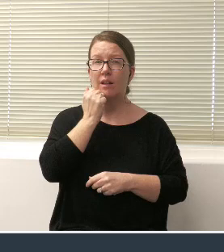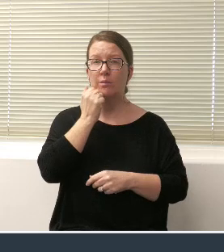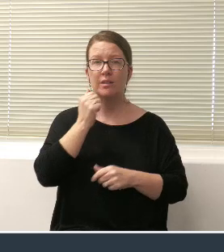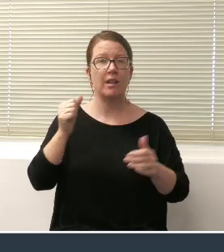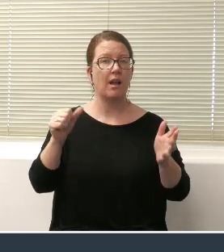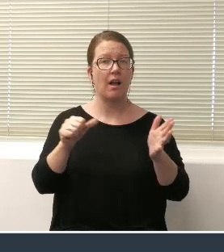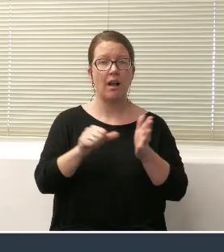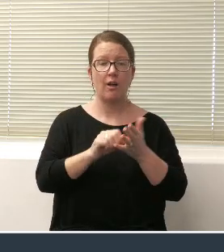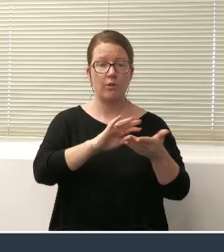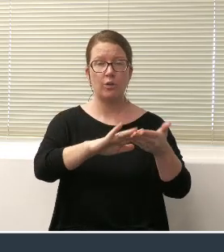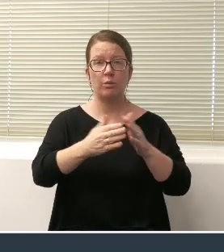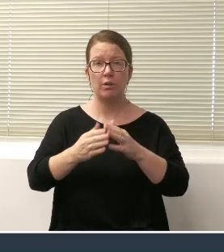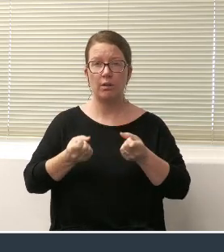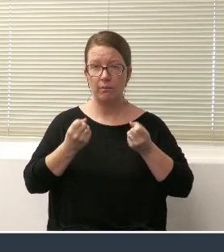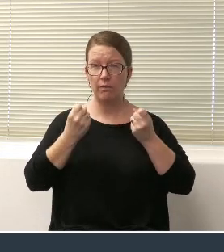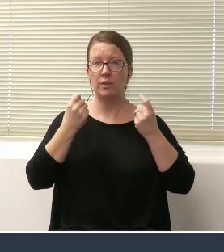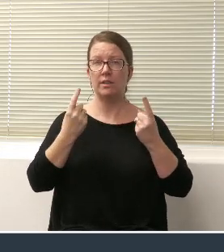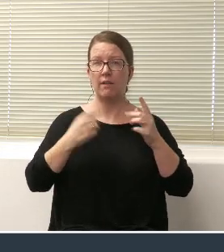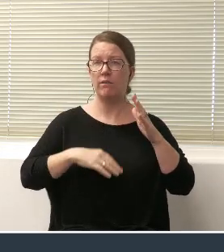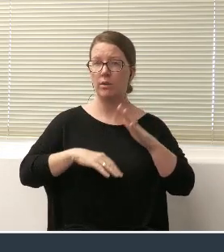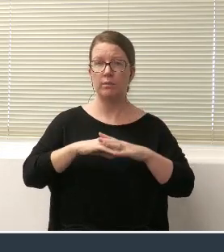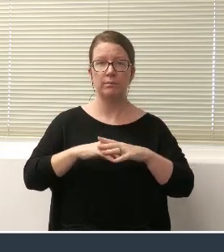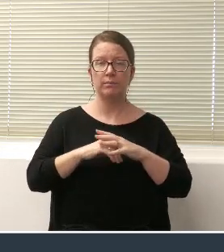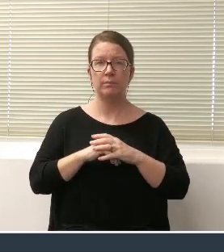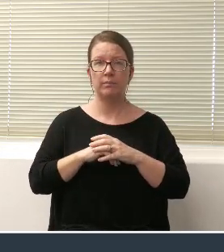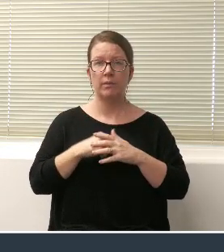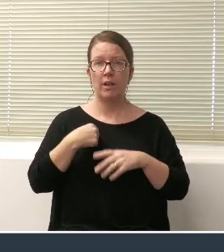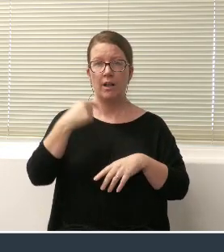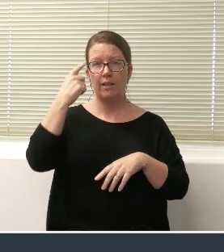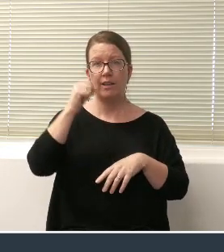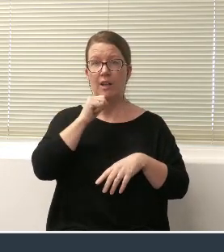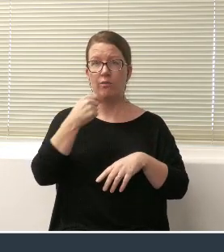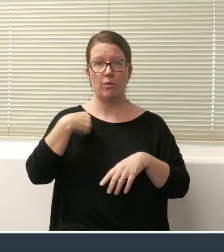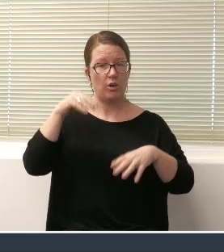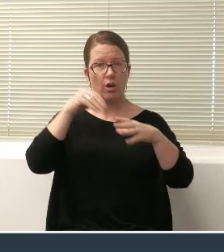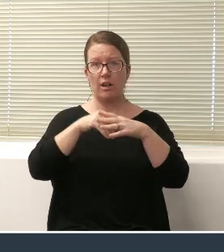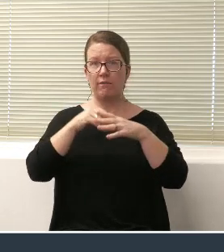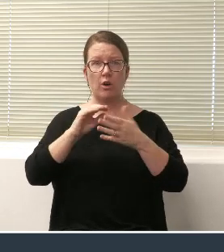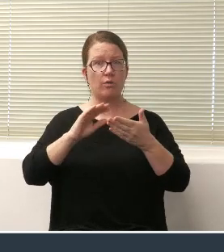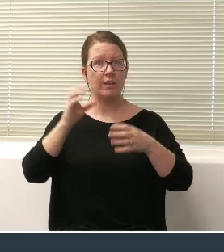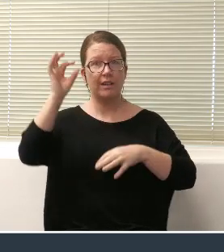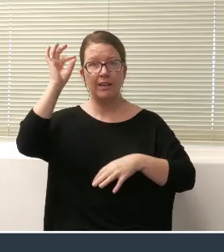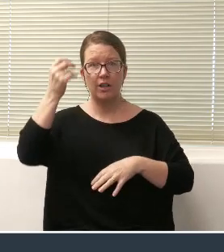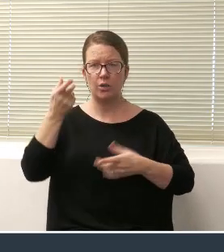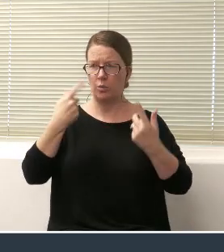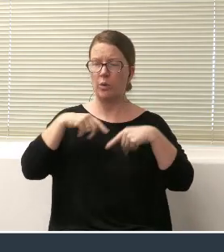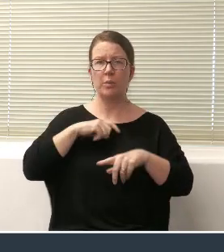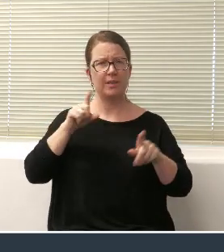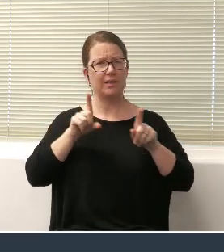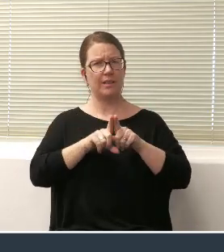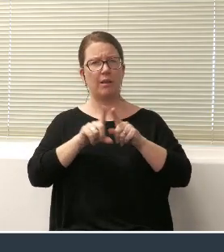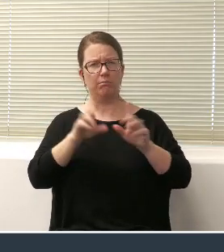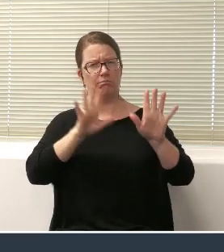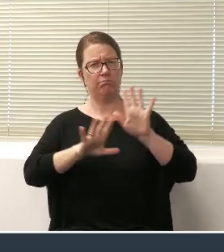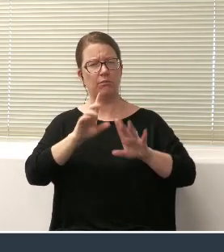our community to fathom. I think if we weren't part of council, it would be the same for us. But the actual impact